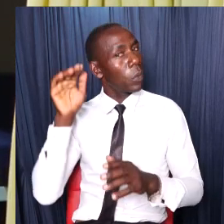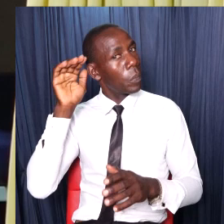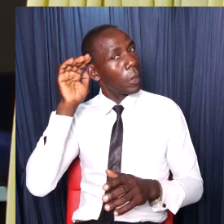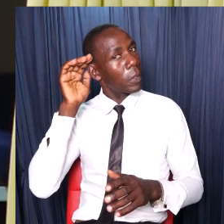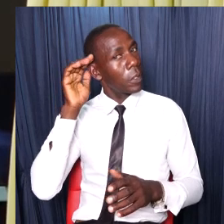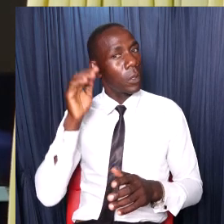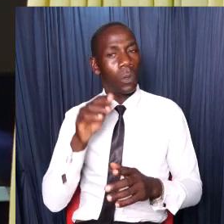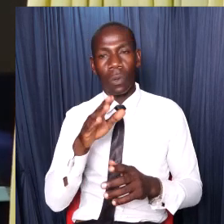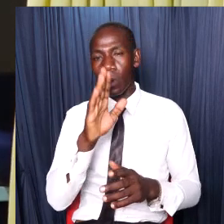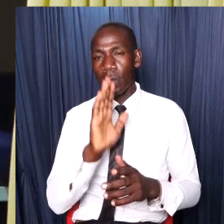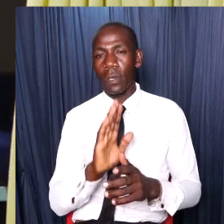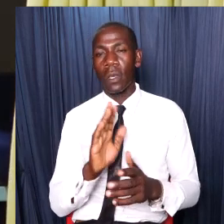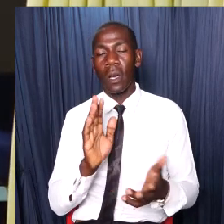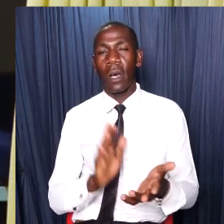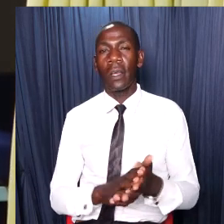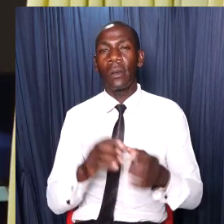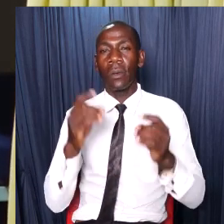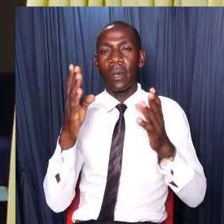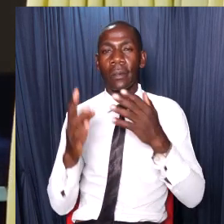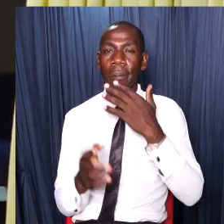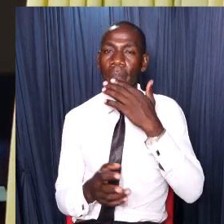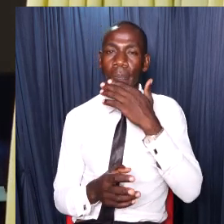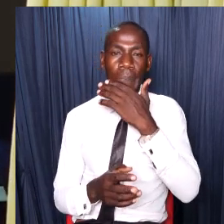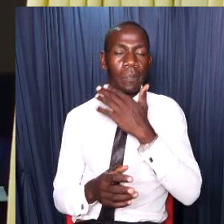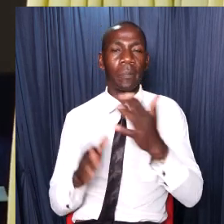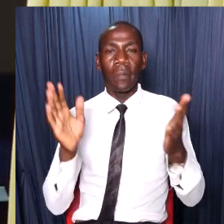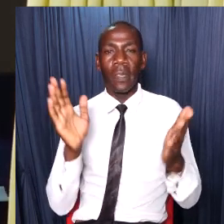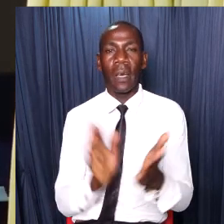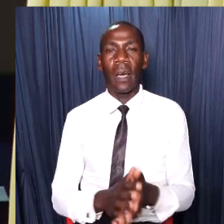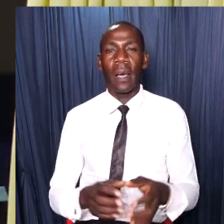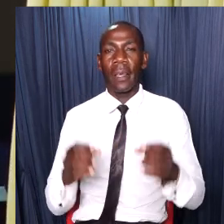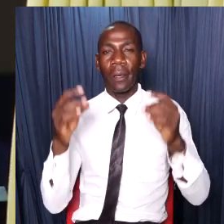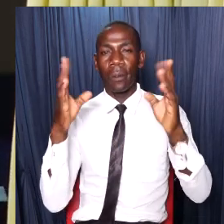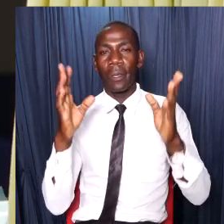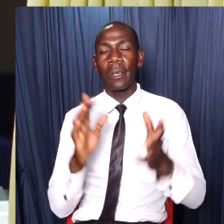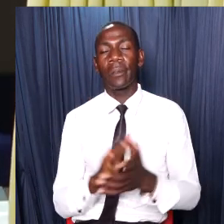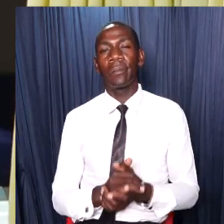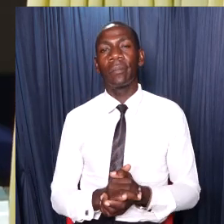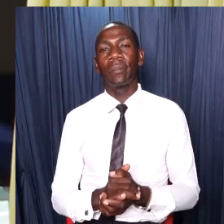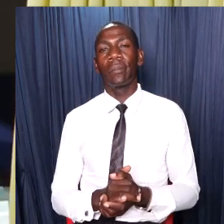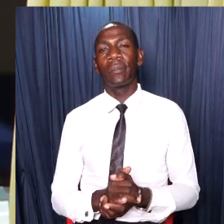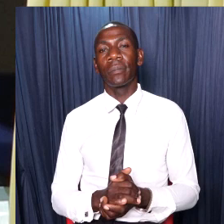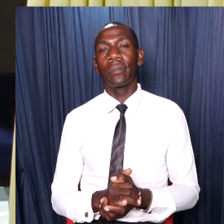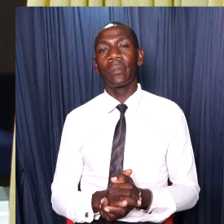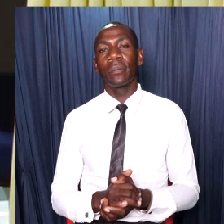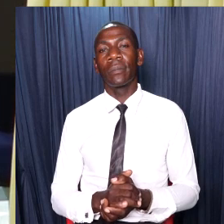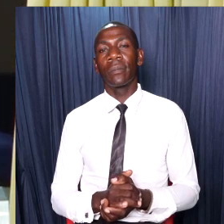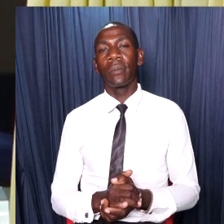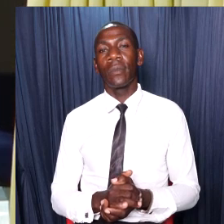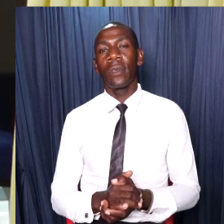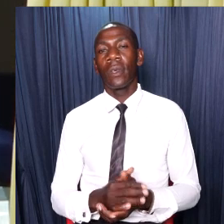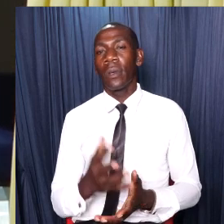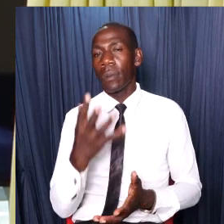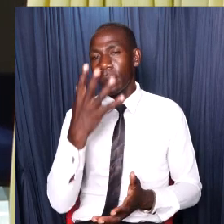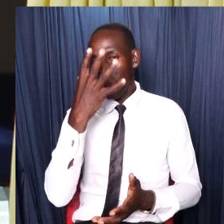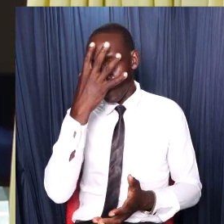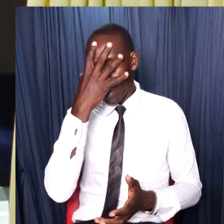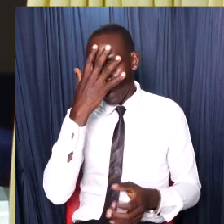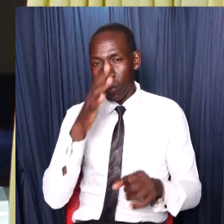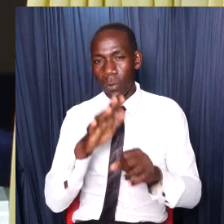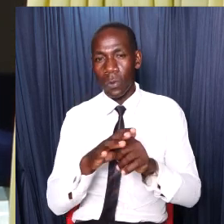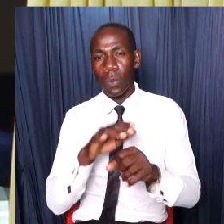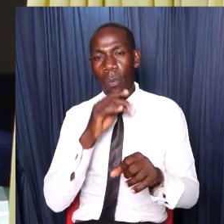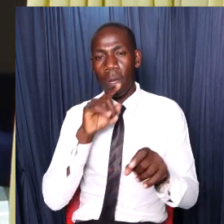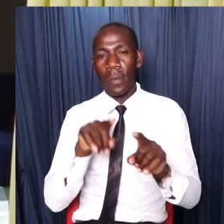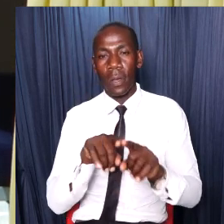But you've not respected. Hallelujah. Hallelujah. Hallelujah. Hallelujah. Ndio fedhea nyingi zinapata wandugu